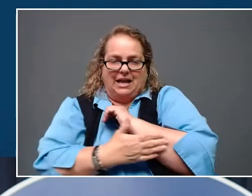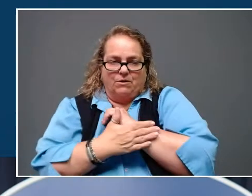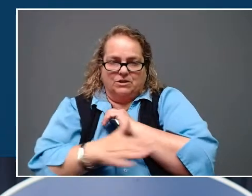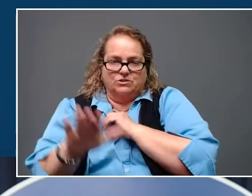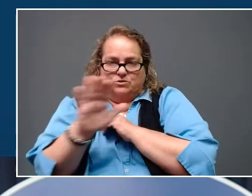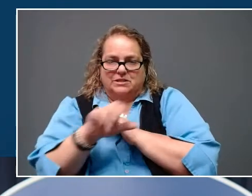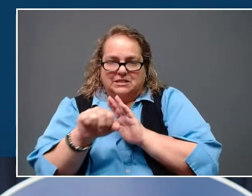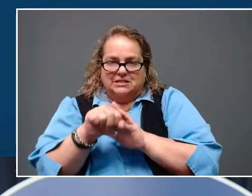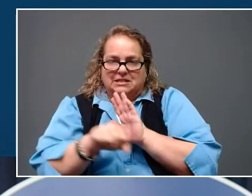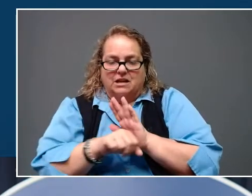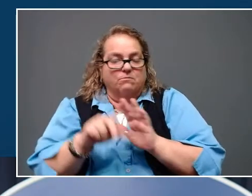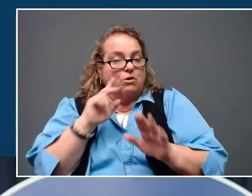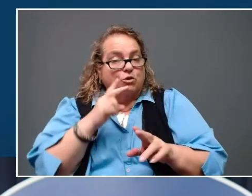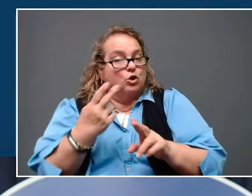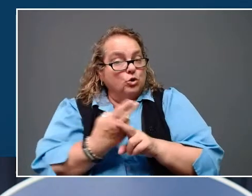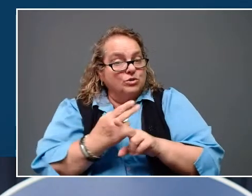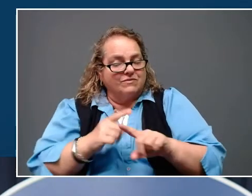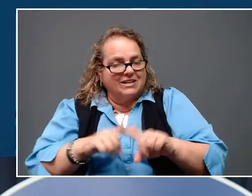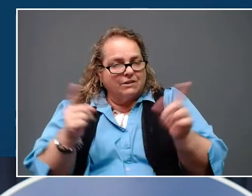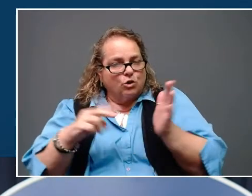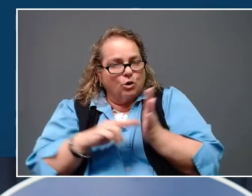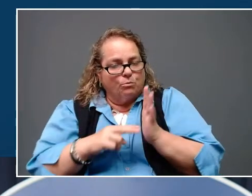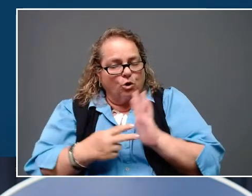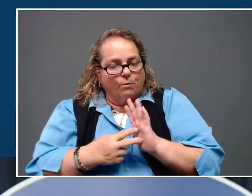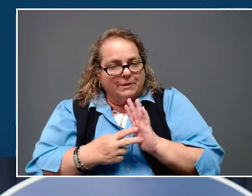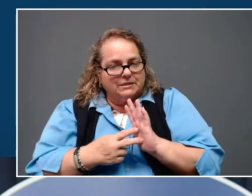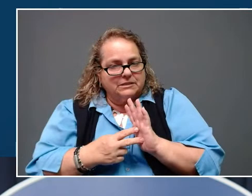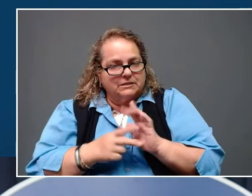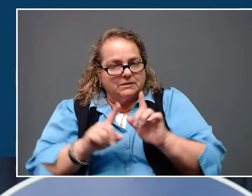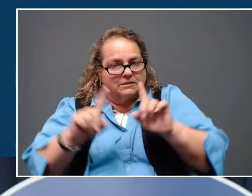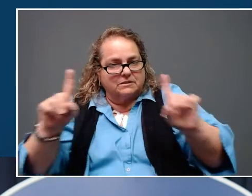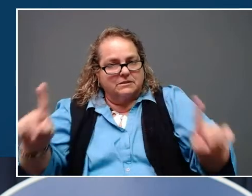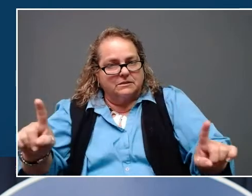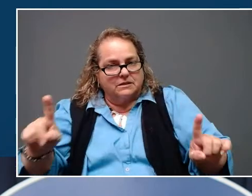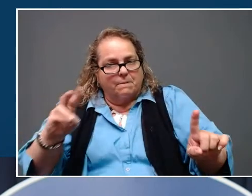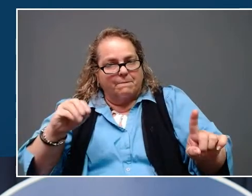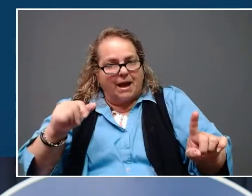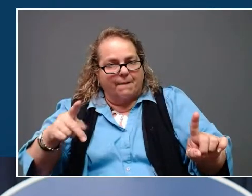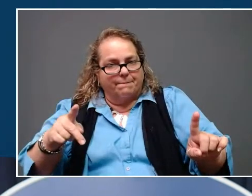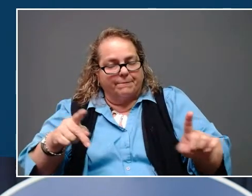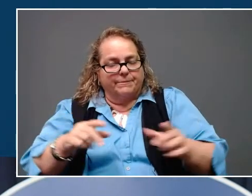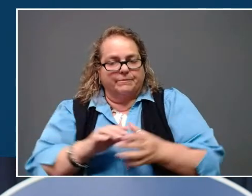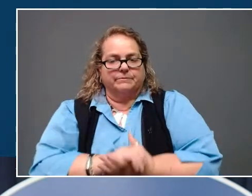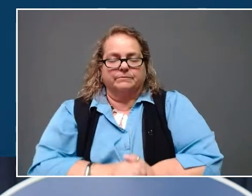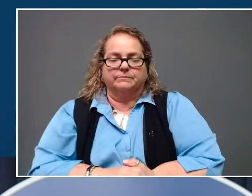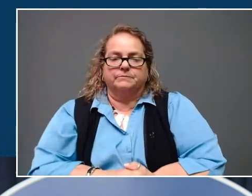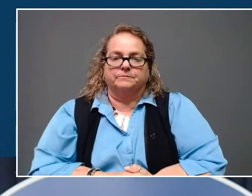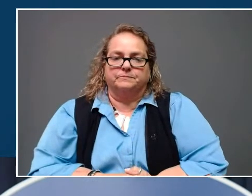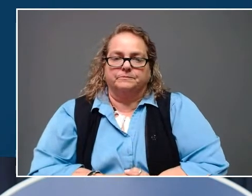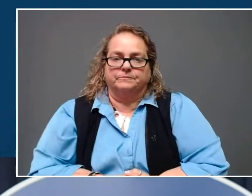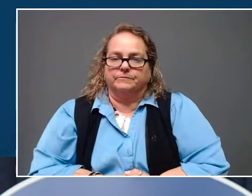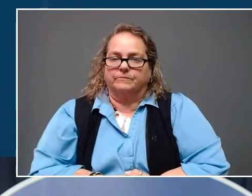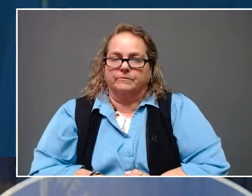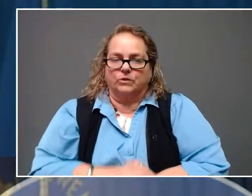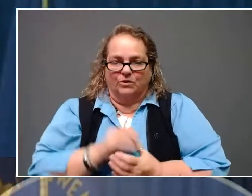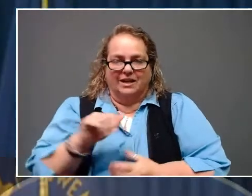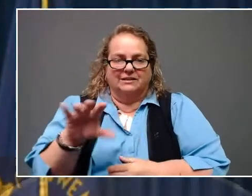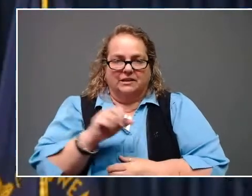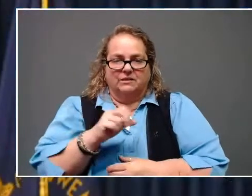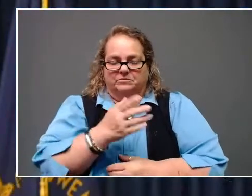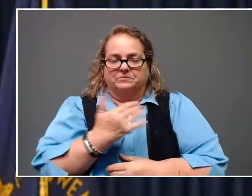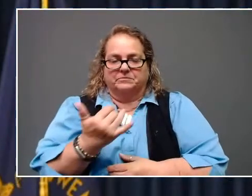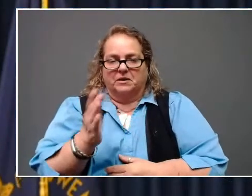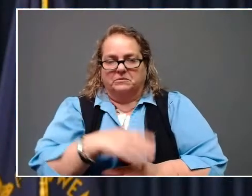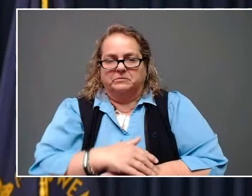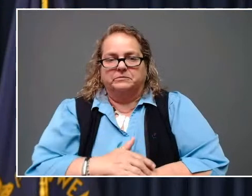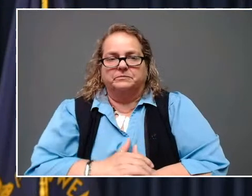for different purposes, and this is not the decision-making map anymore. It's the other one that I showed before. So you can take both those down, James. The last things